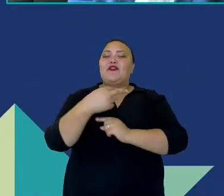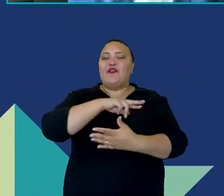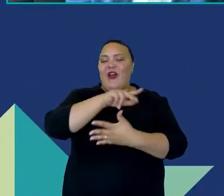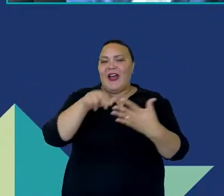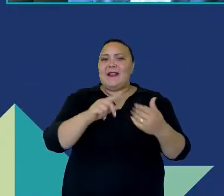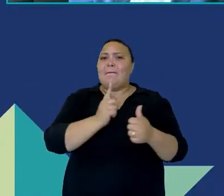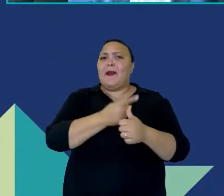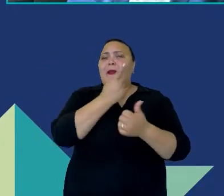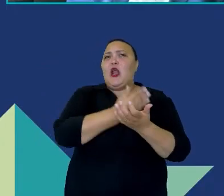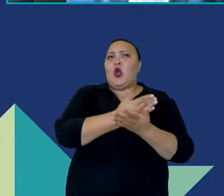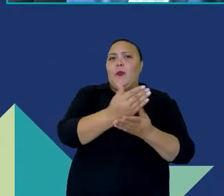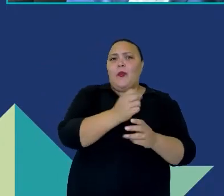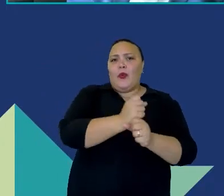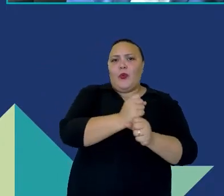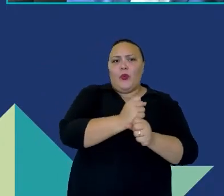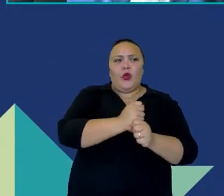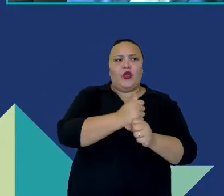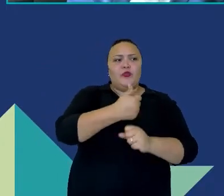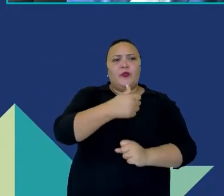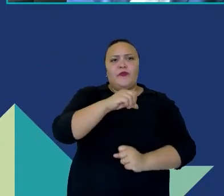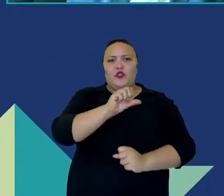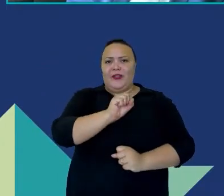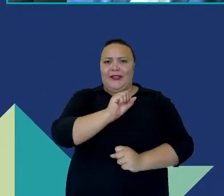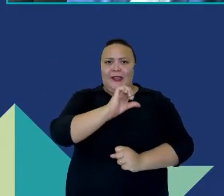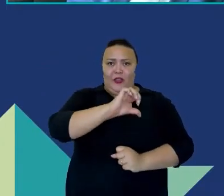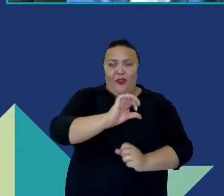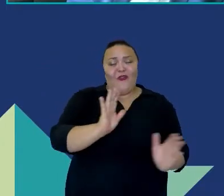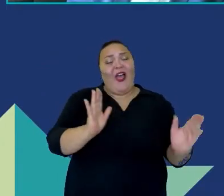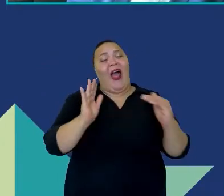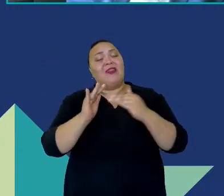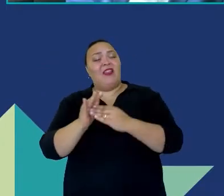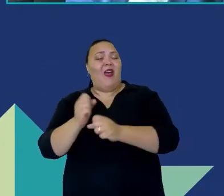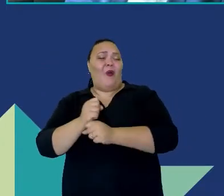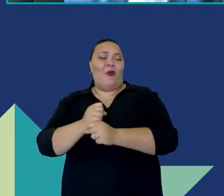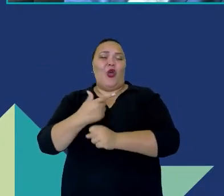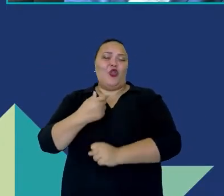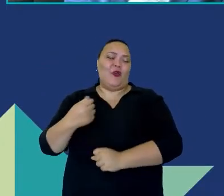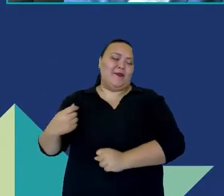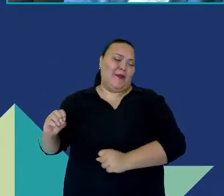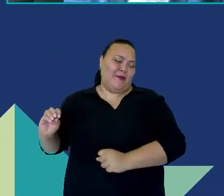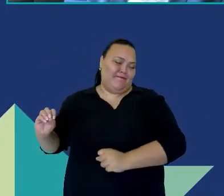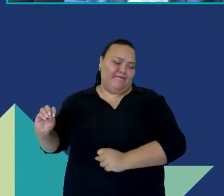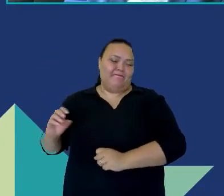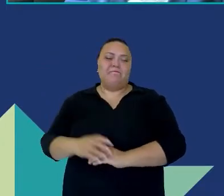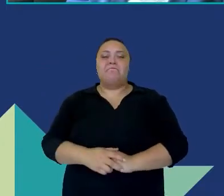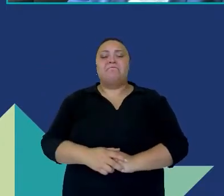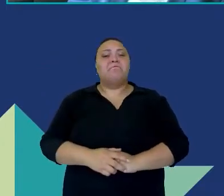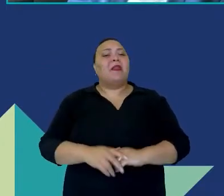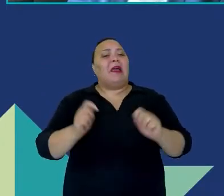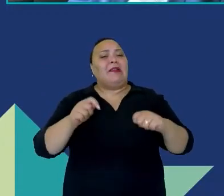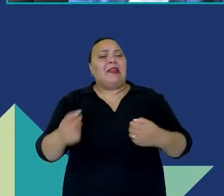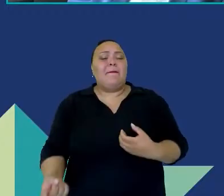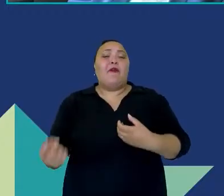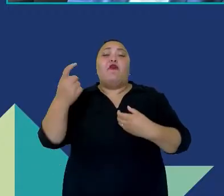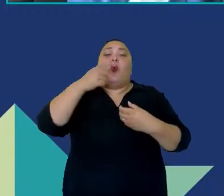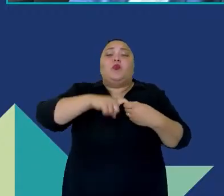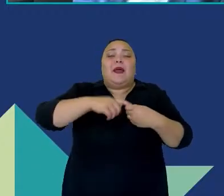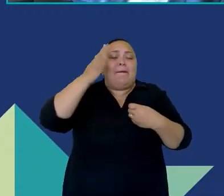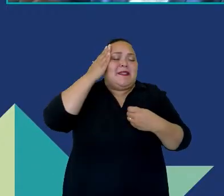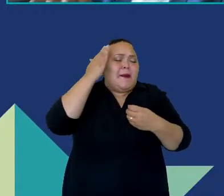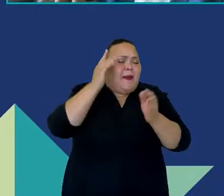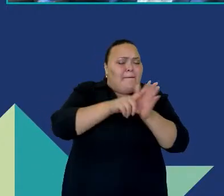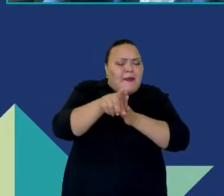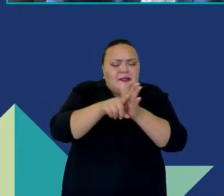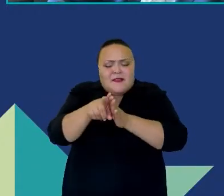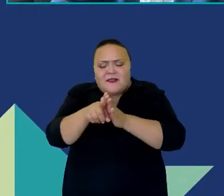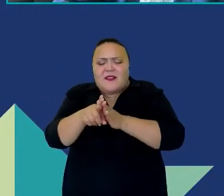So you can actually go back in time and see where was the pond, what was impacted or not impacted. And